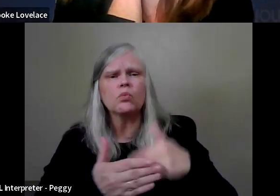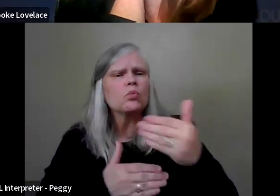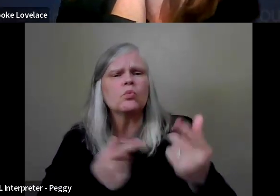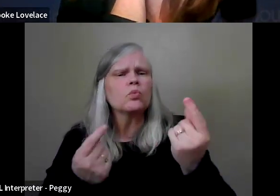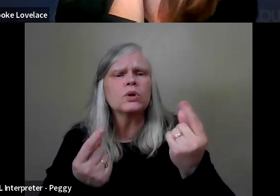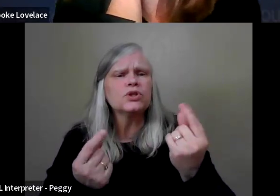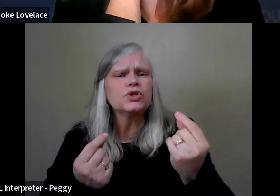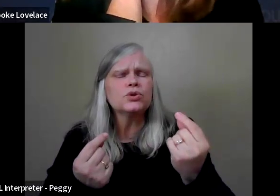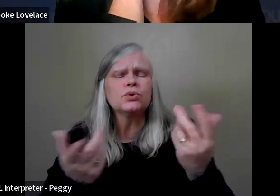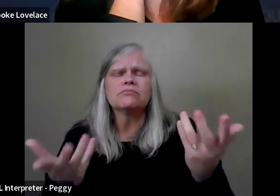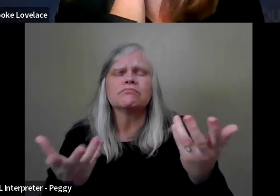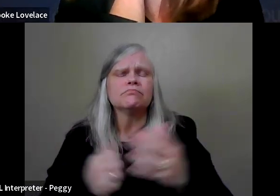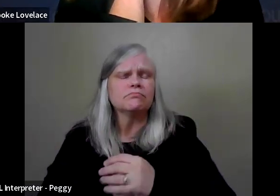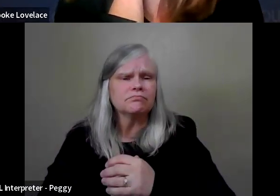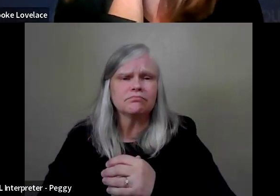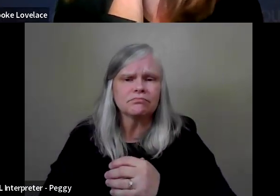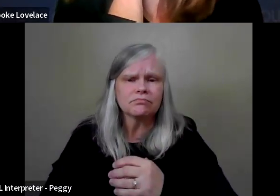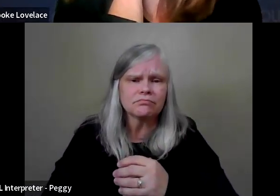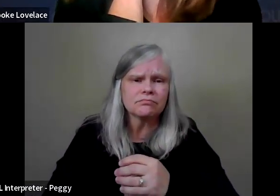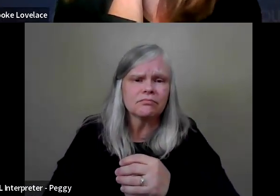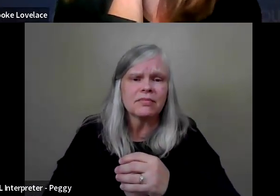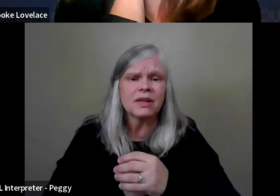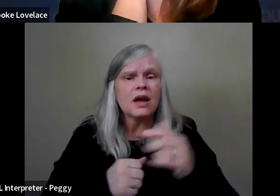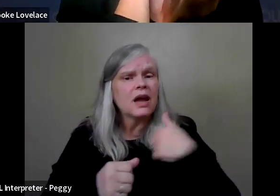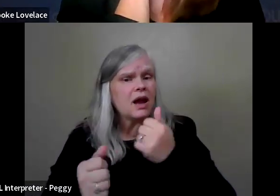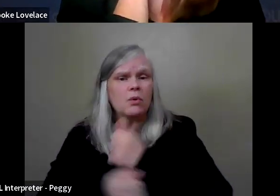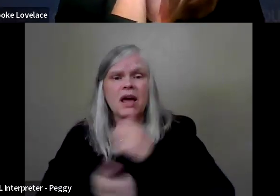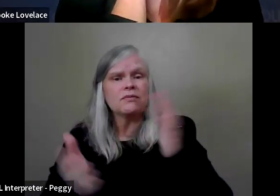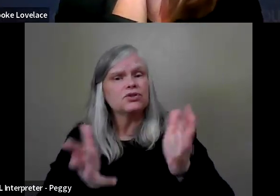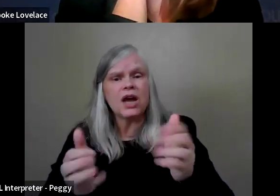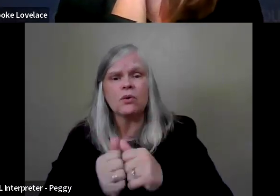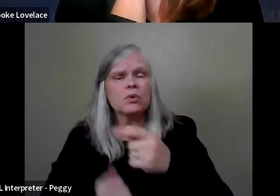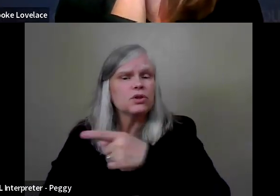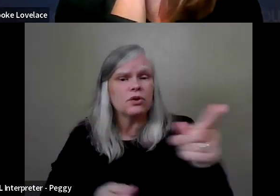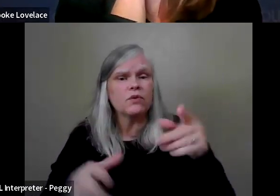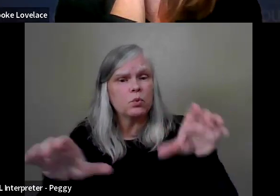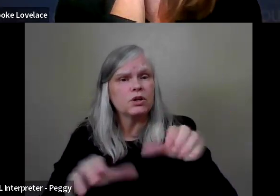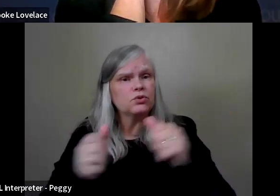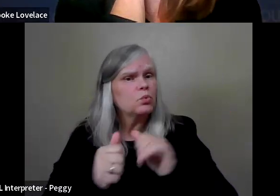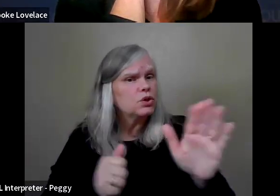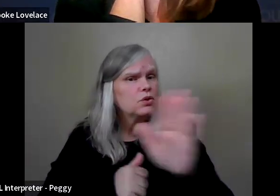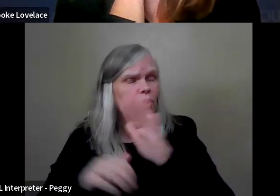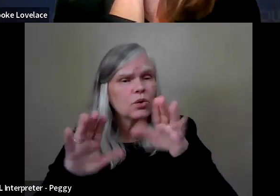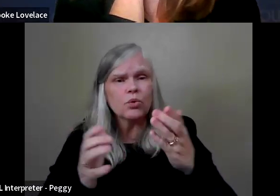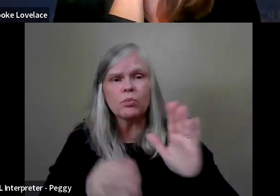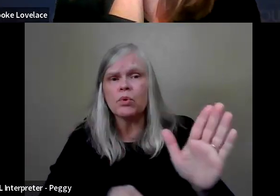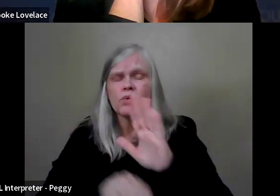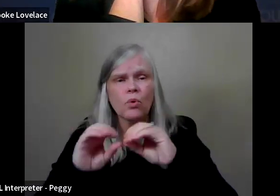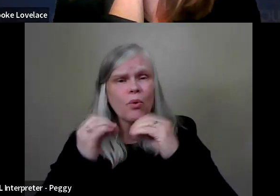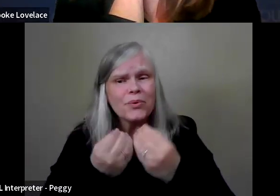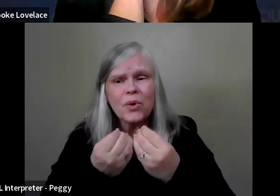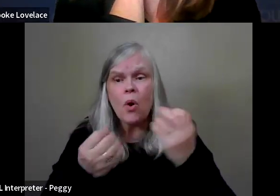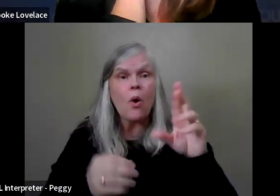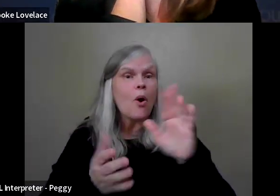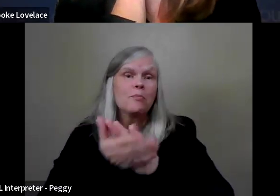well. But I'd love to chat with you if you're interested in doing something like this with your group or organization or